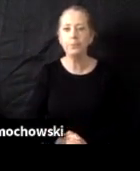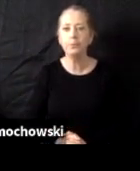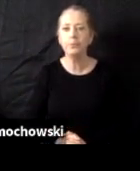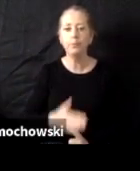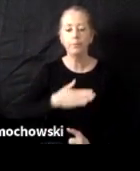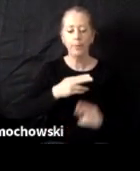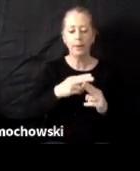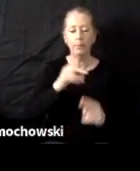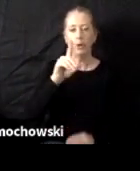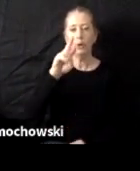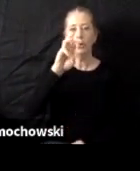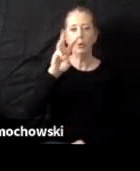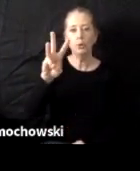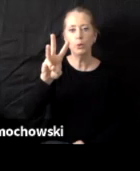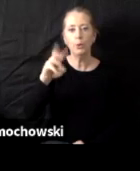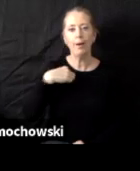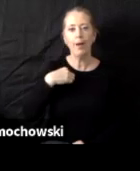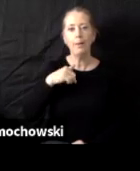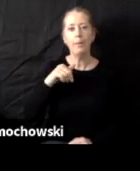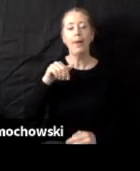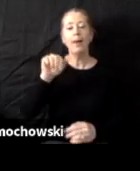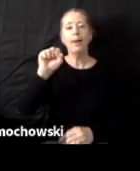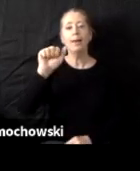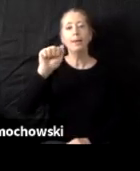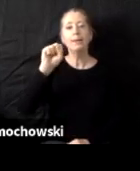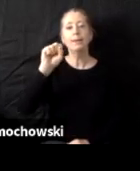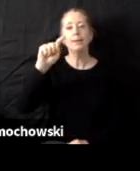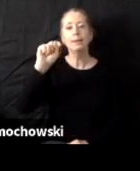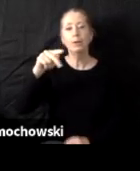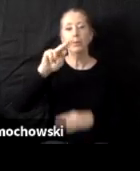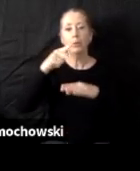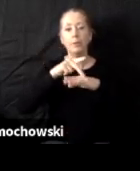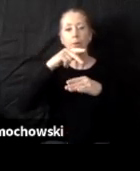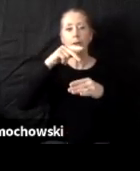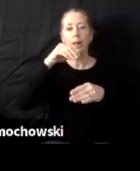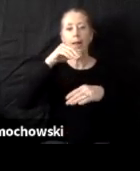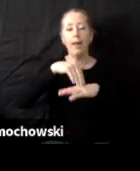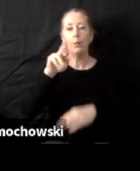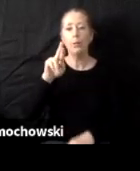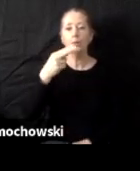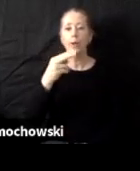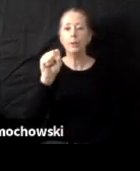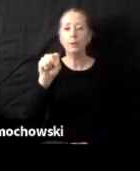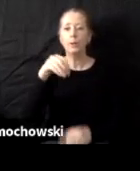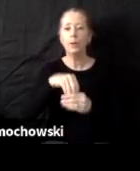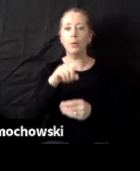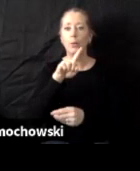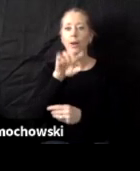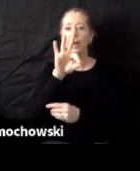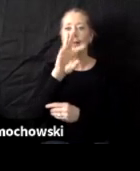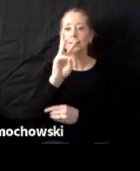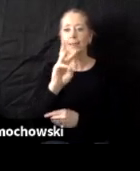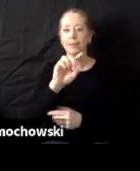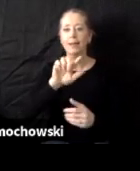Hi, my name is Drew Storley. I'm an assistant principal at Rosemount High School in 196. And I'm going to pass this over to